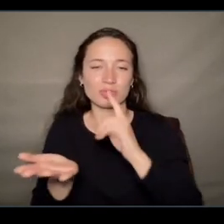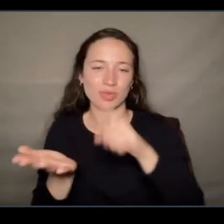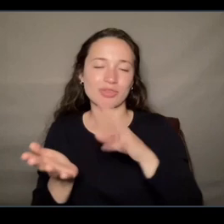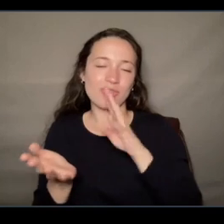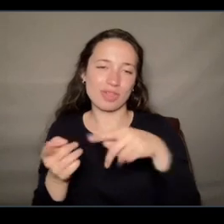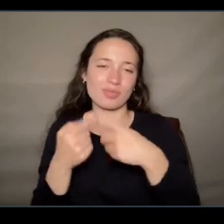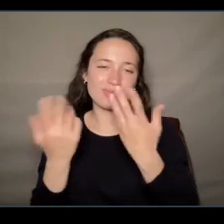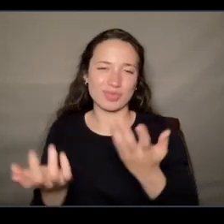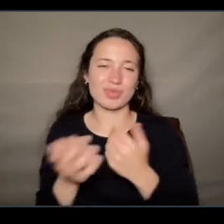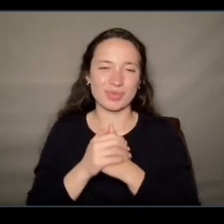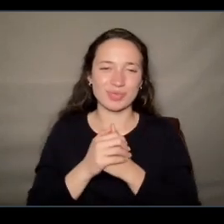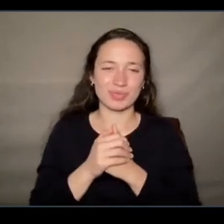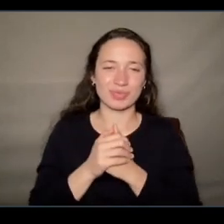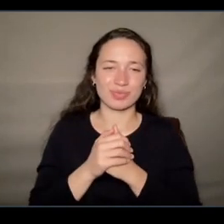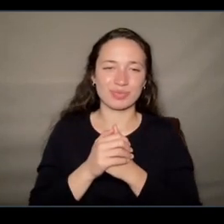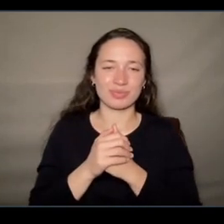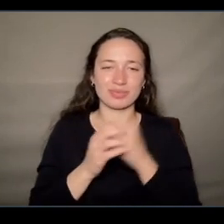about.